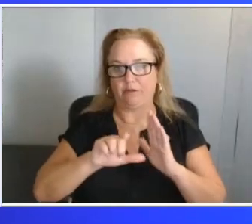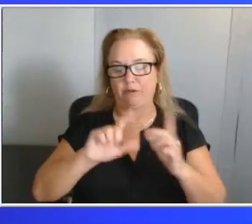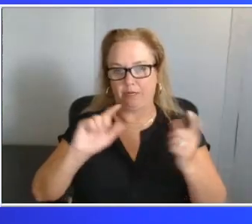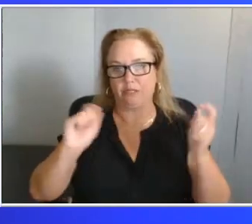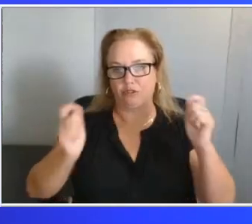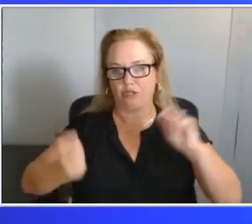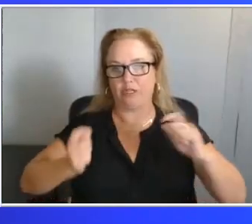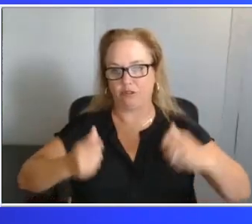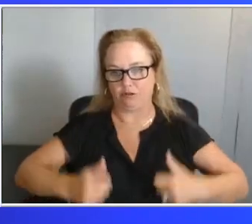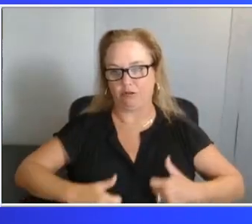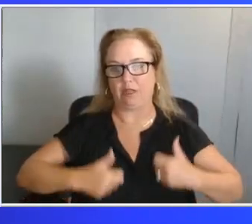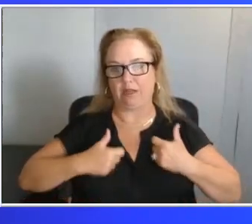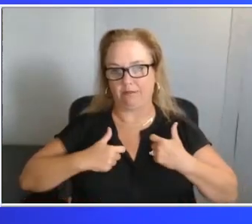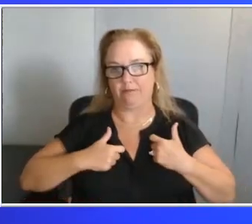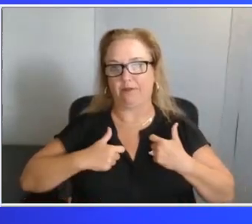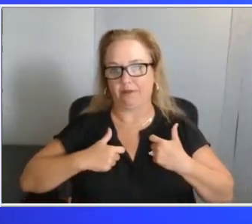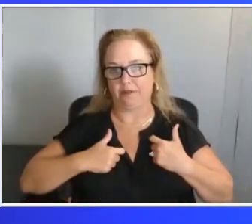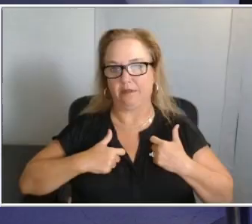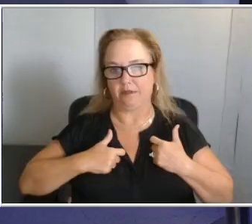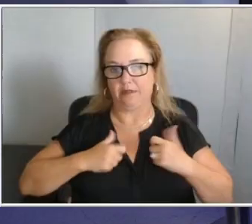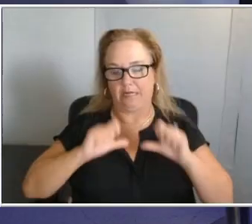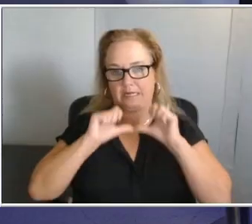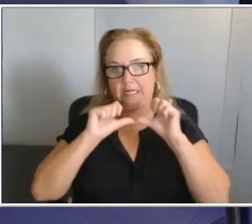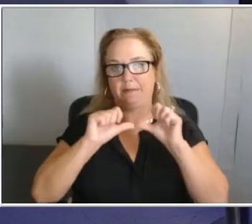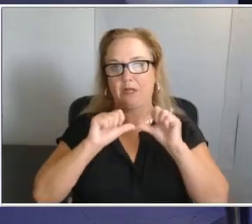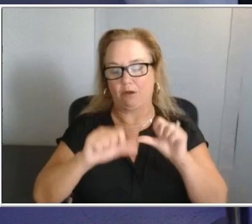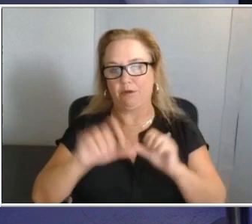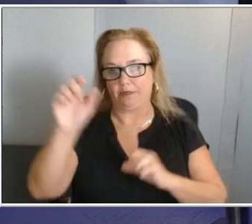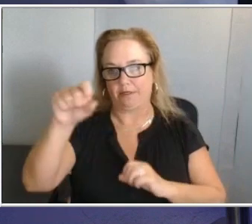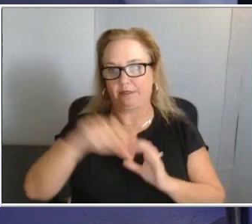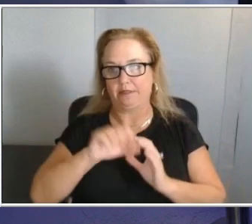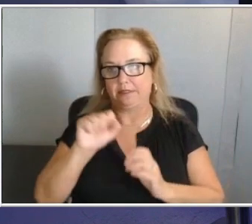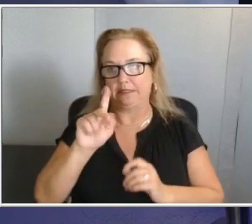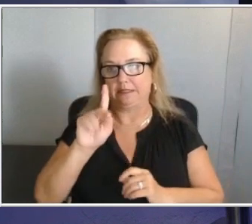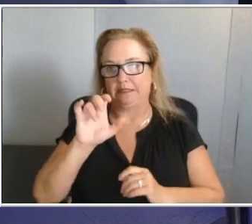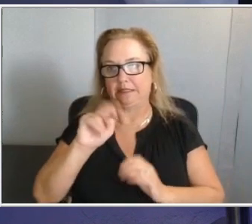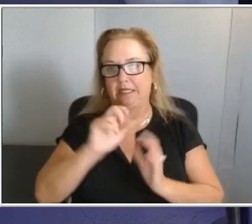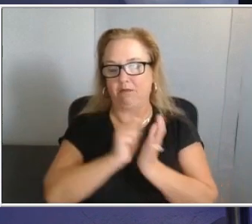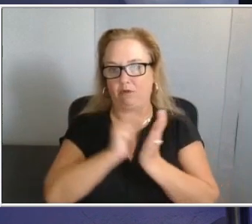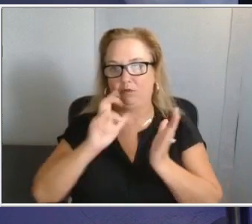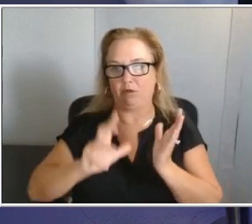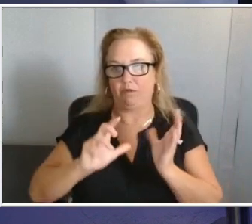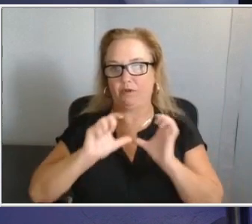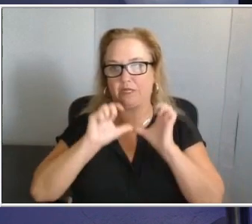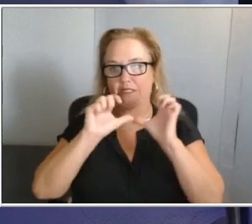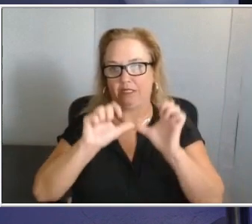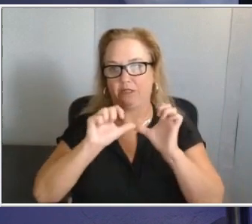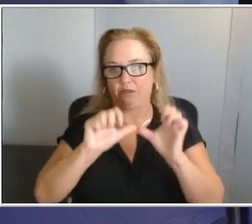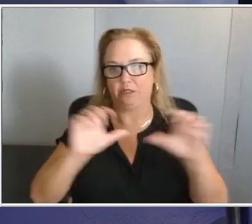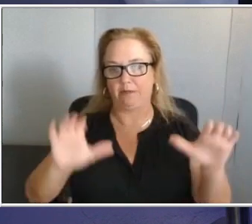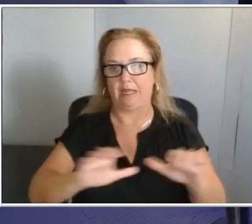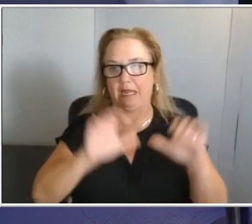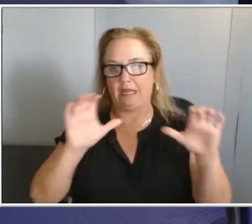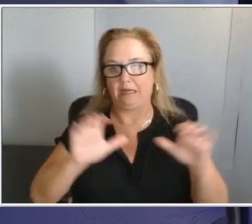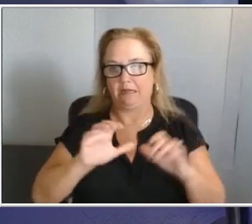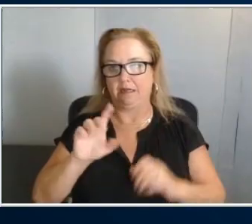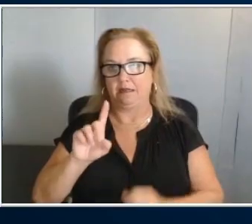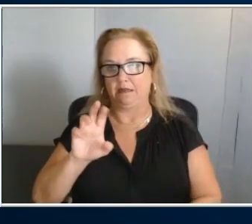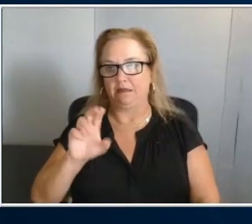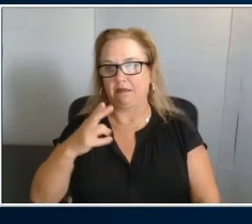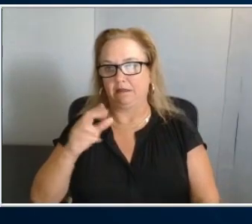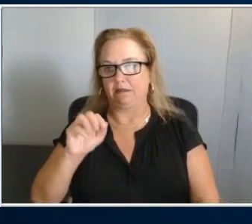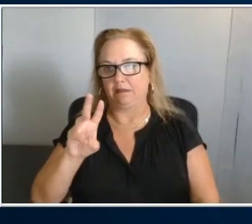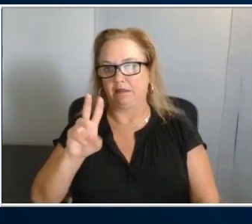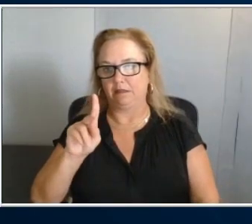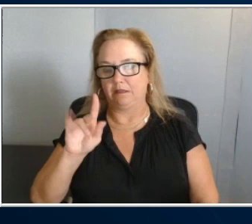change. Right. Then keep it going. And skin removal surgery helps you continue to be active. Dr. Hawkinson, got a question